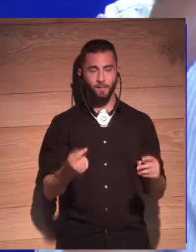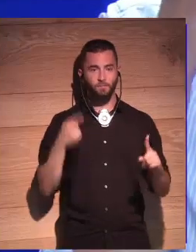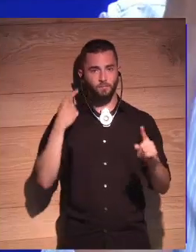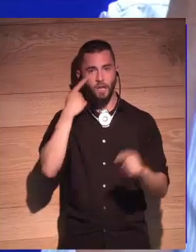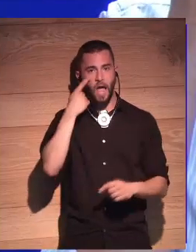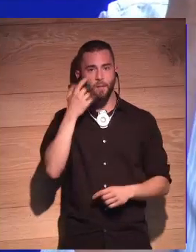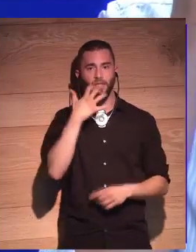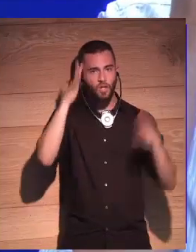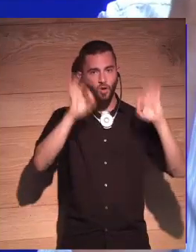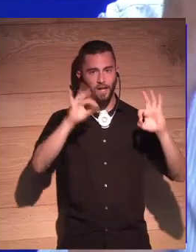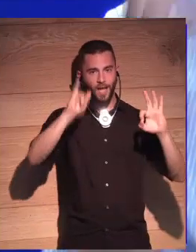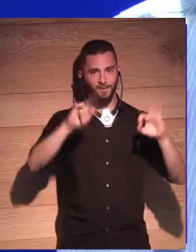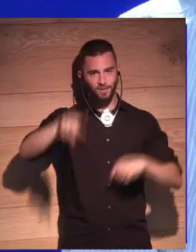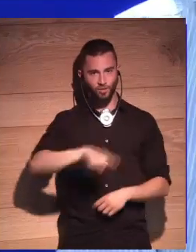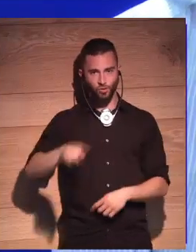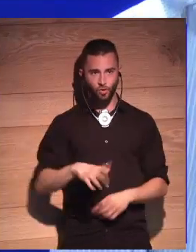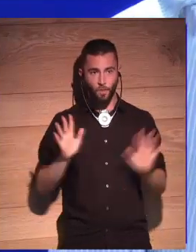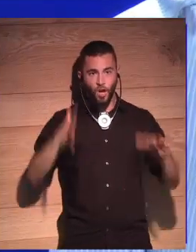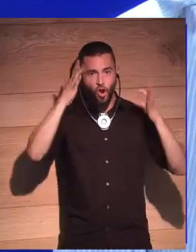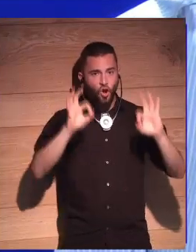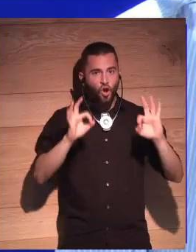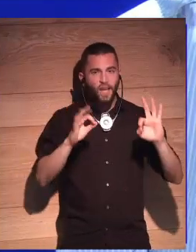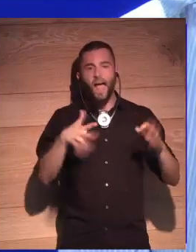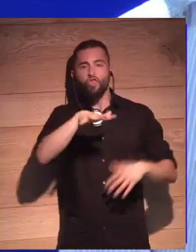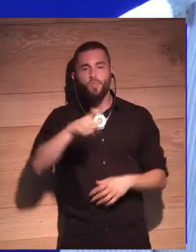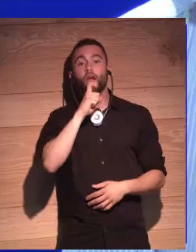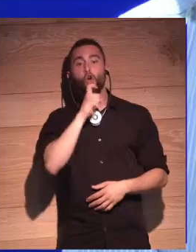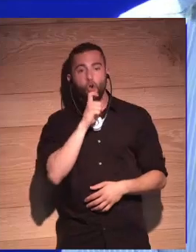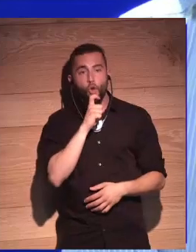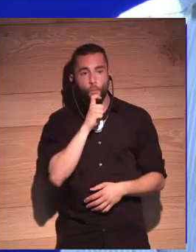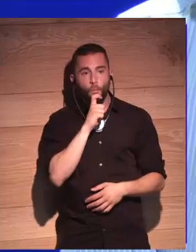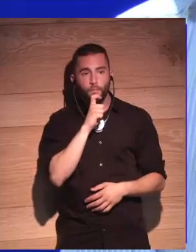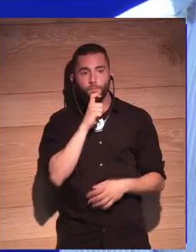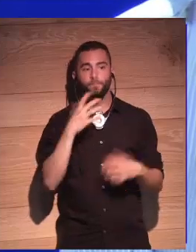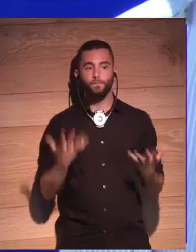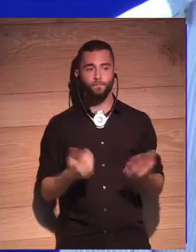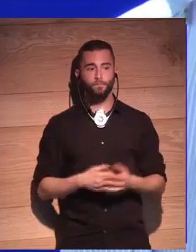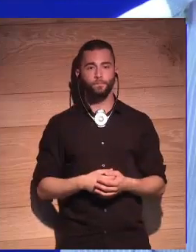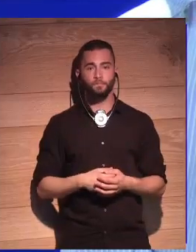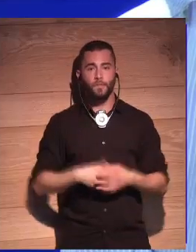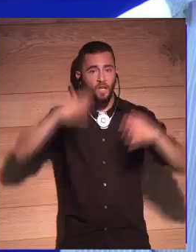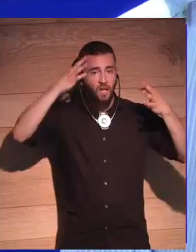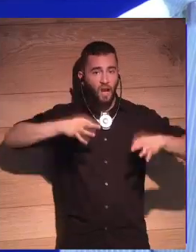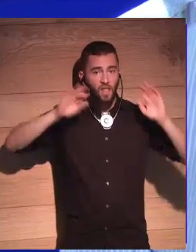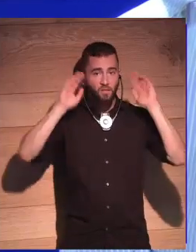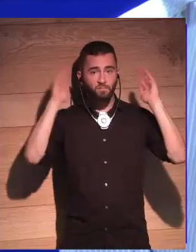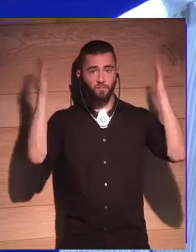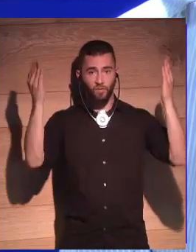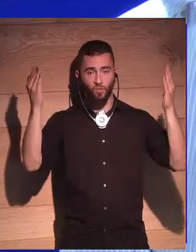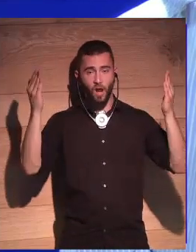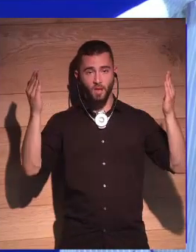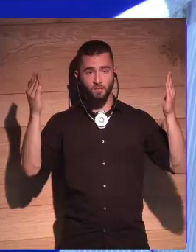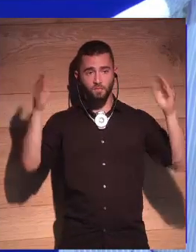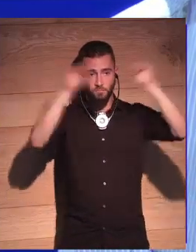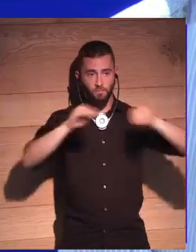understand technology so that they could make sense out of it. But how? Are we going to train people